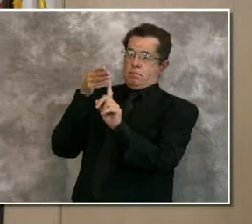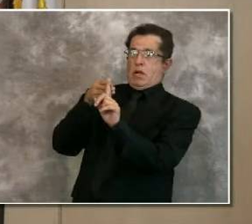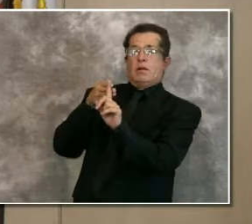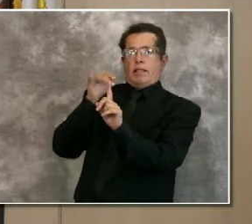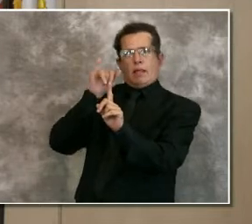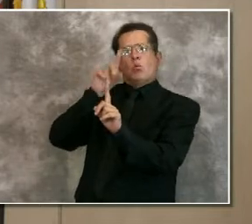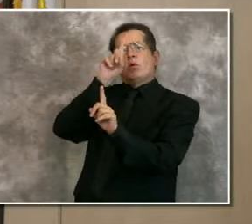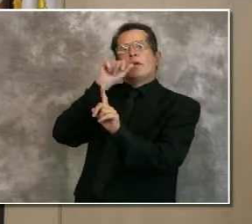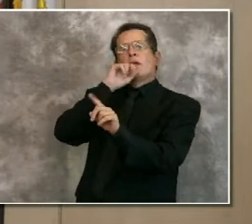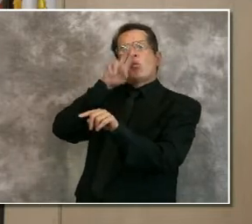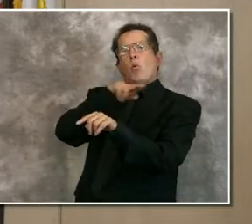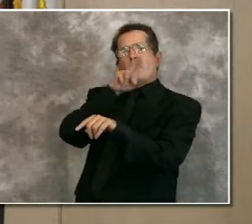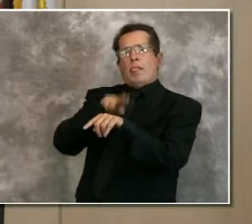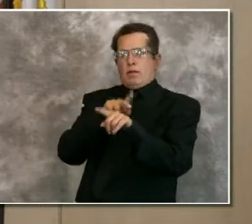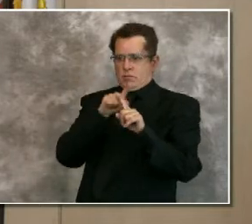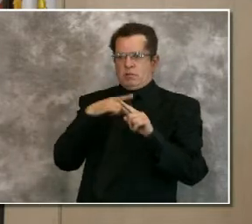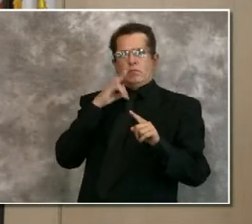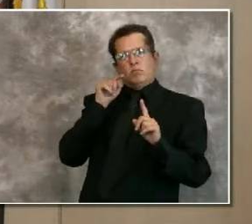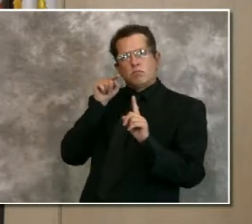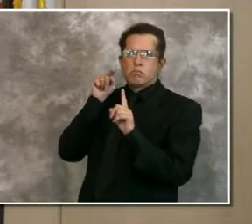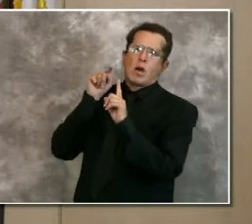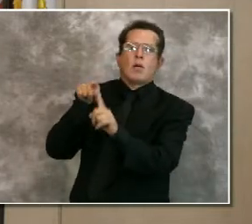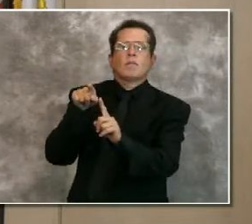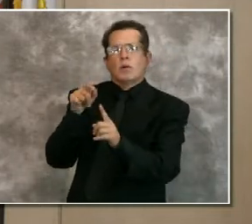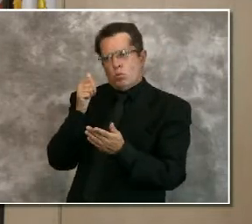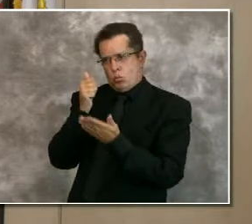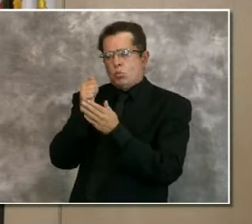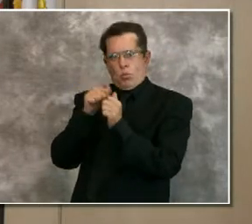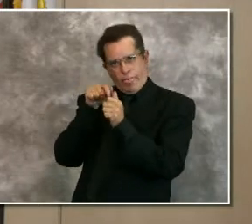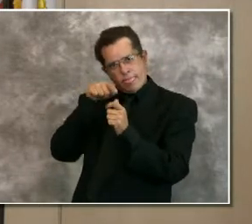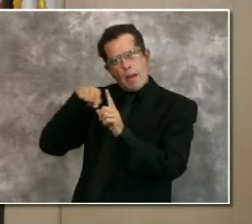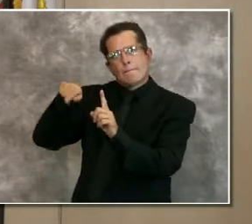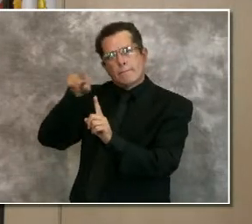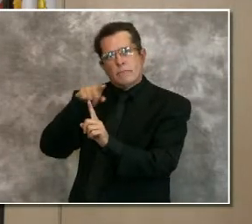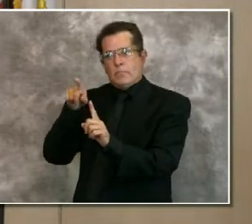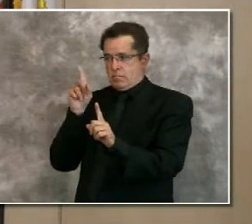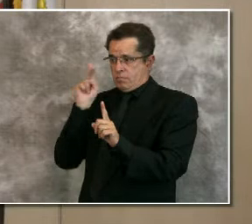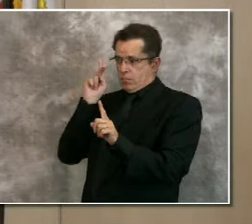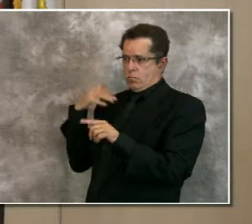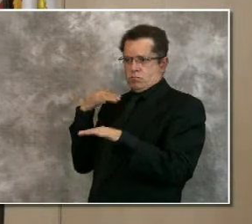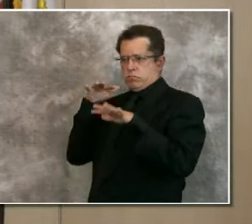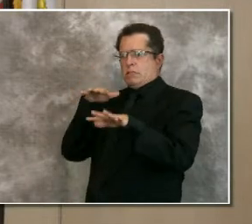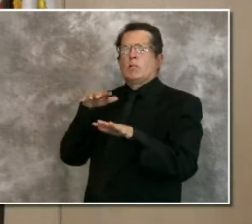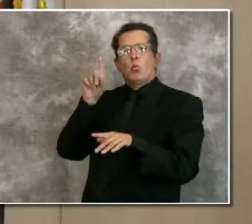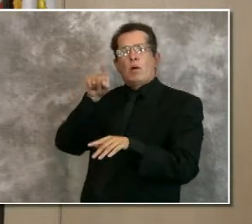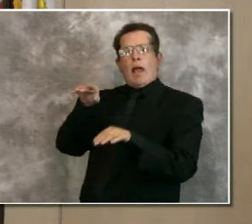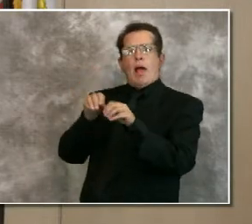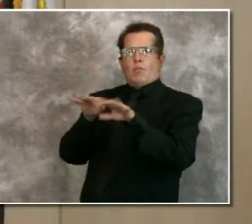been abnormal, and we have worked with the various entities that have the outbreaks.